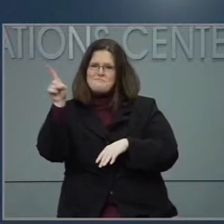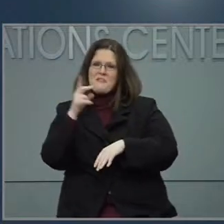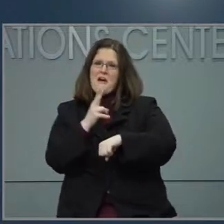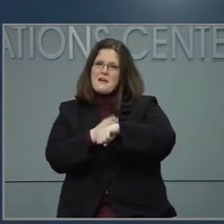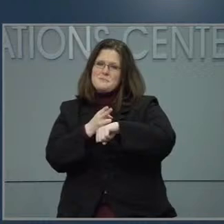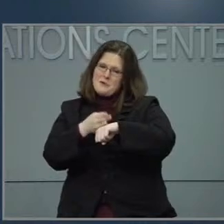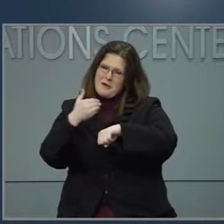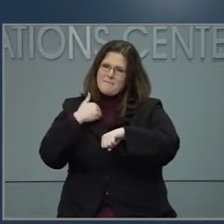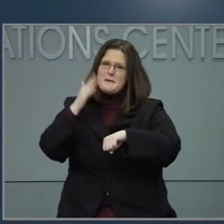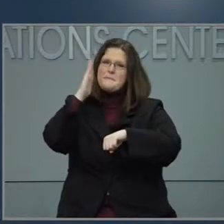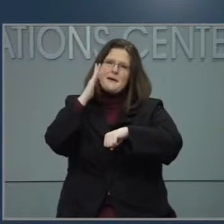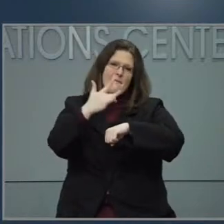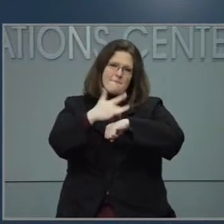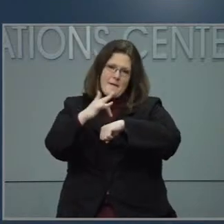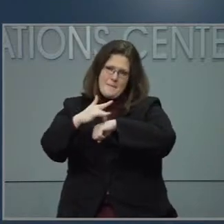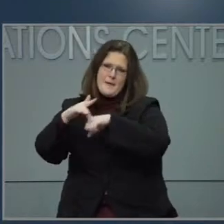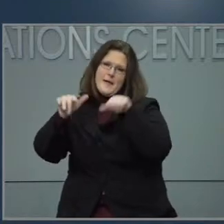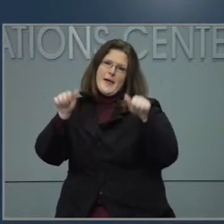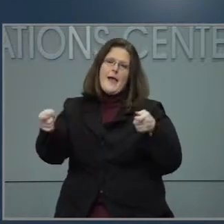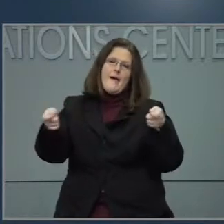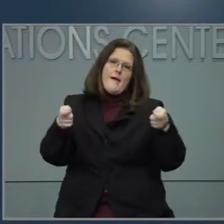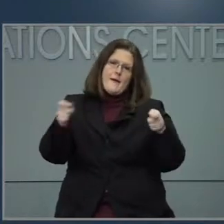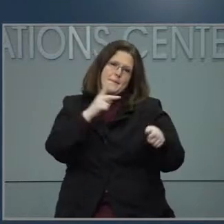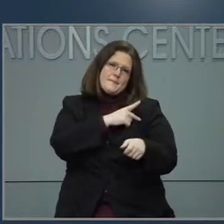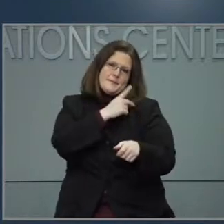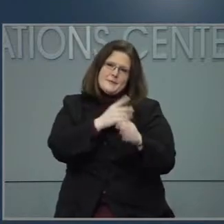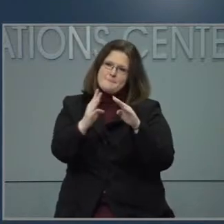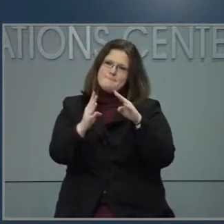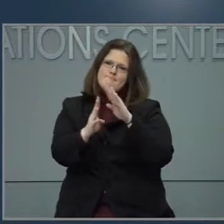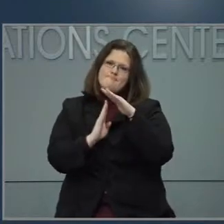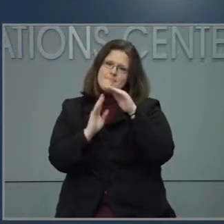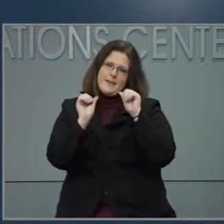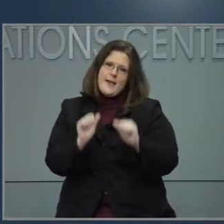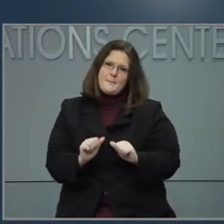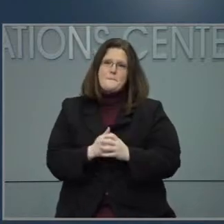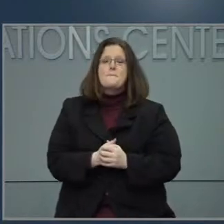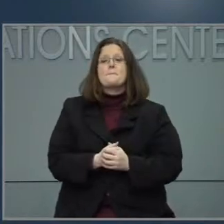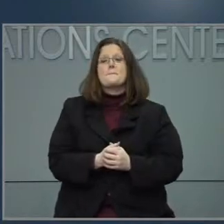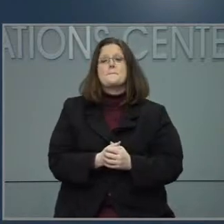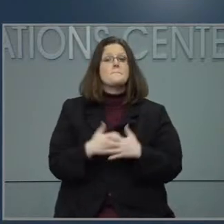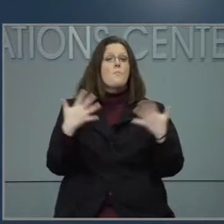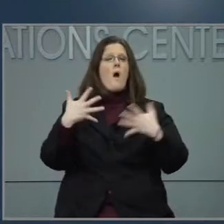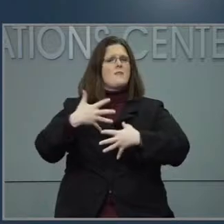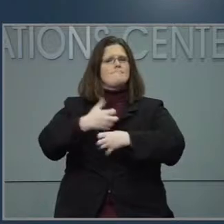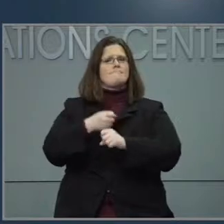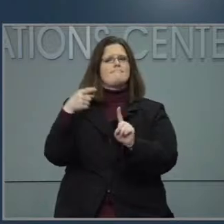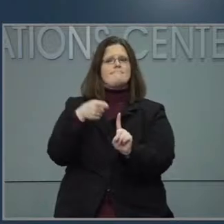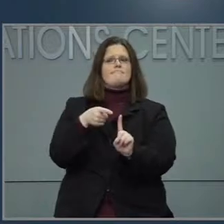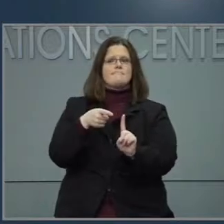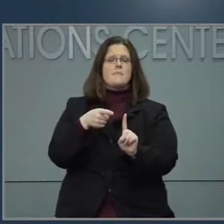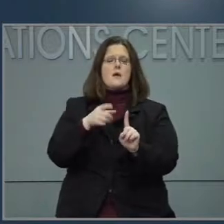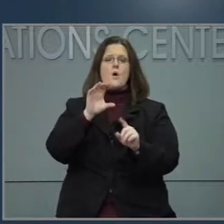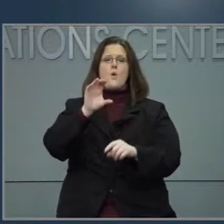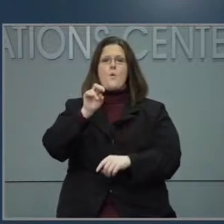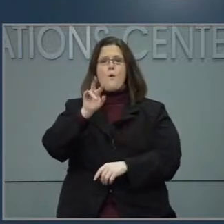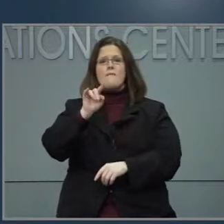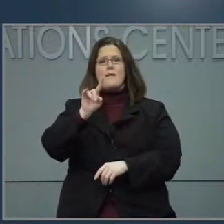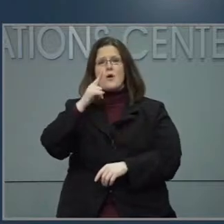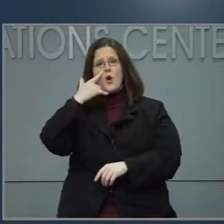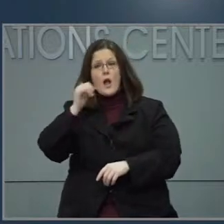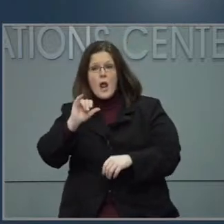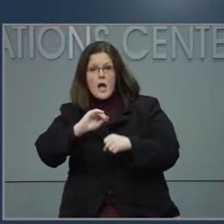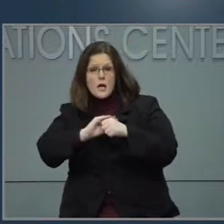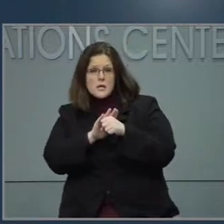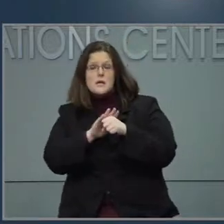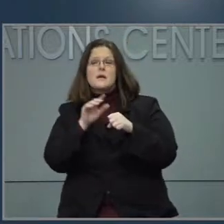capacity. Okay, so in summary, here's where we are. Our surveillance data is close to baseline. It gets a green check.